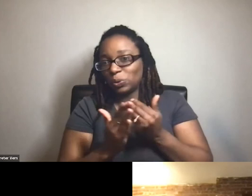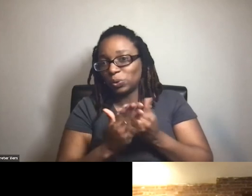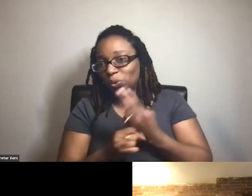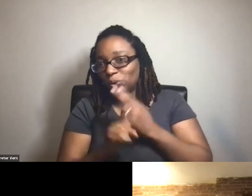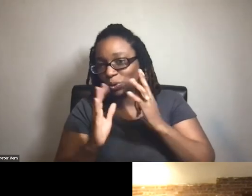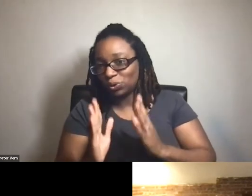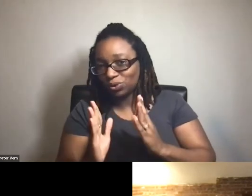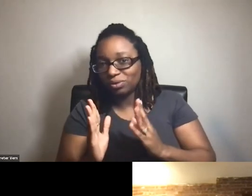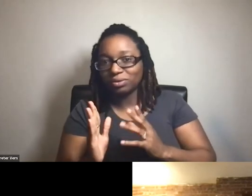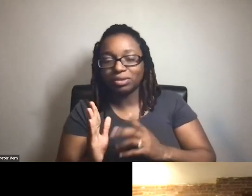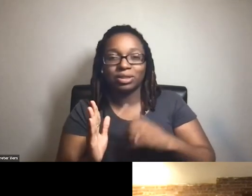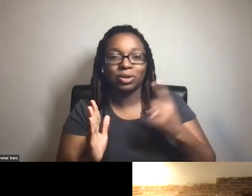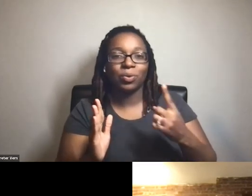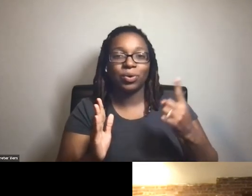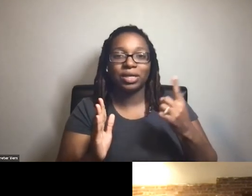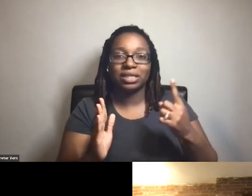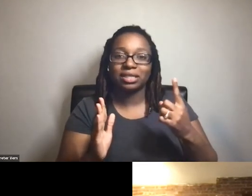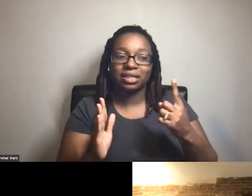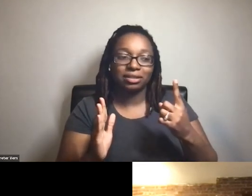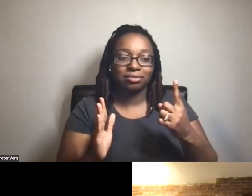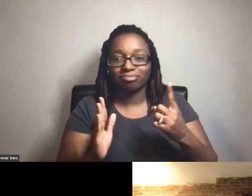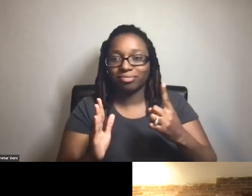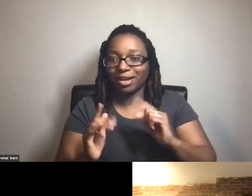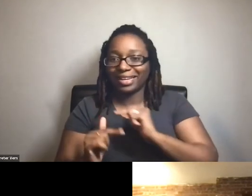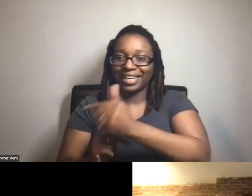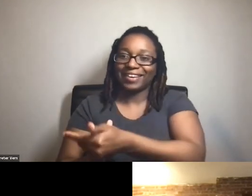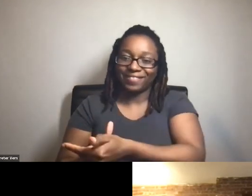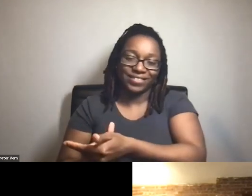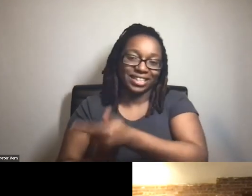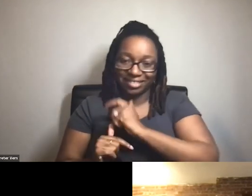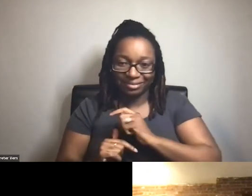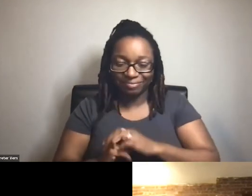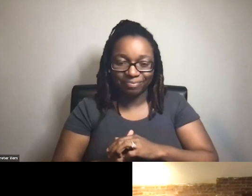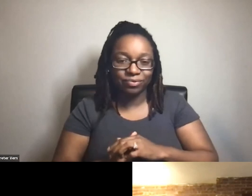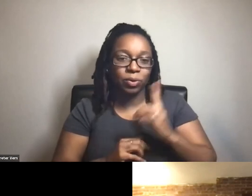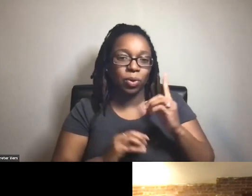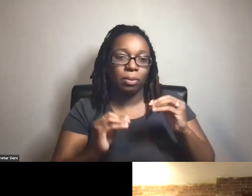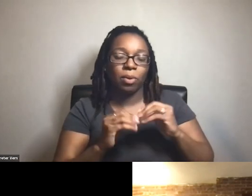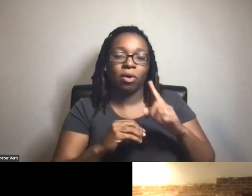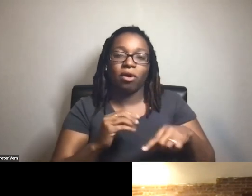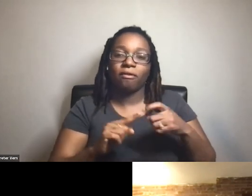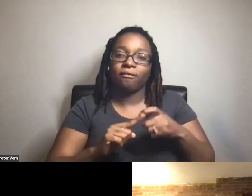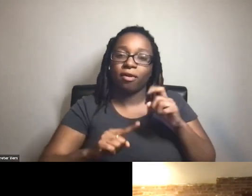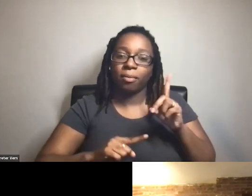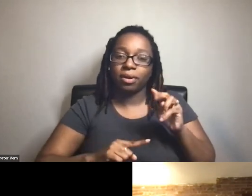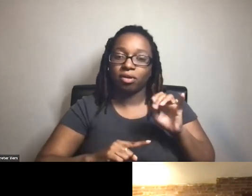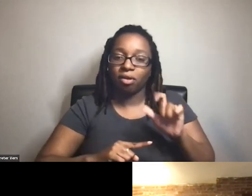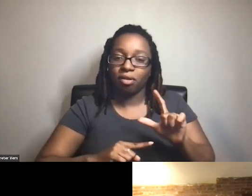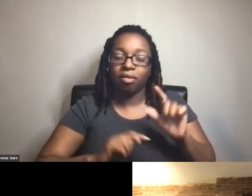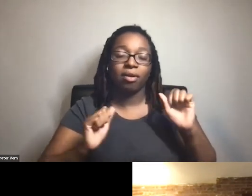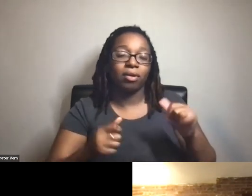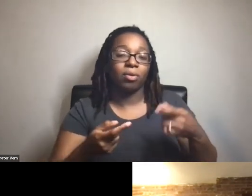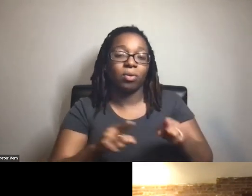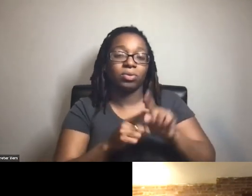It's always a trade-off, I guess. There is one more question from Donald. Can it also print